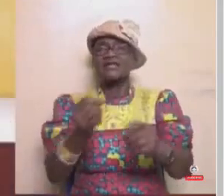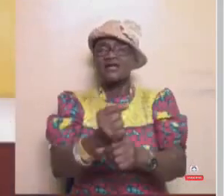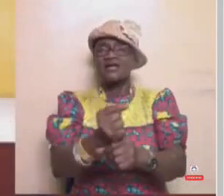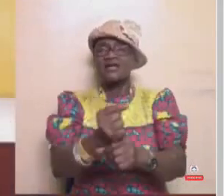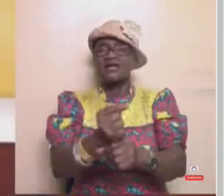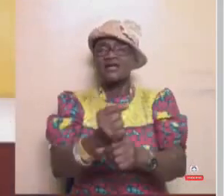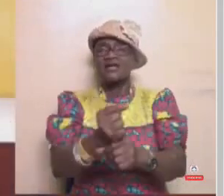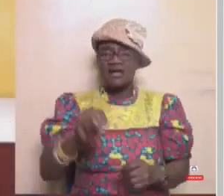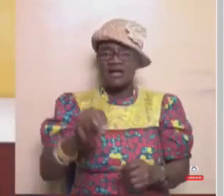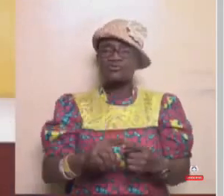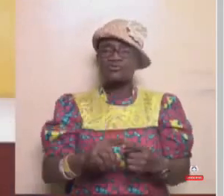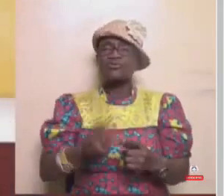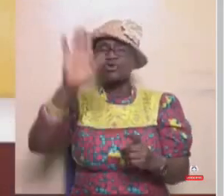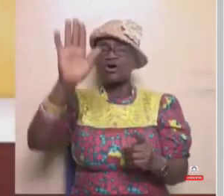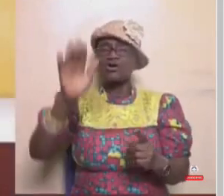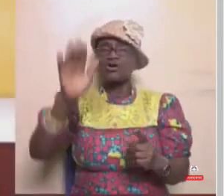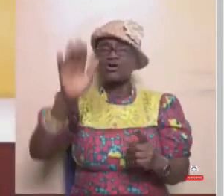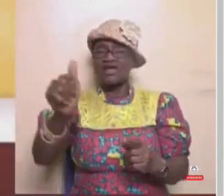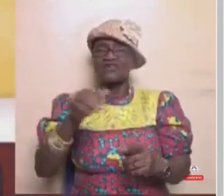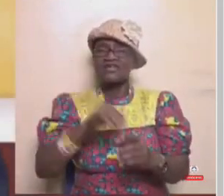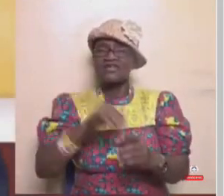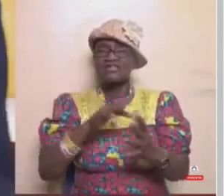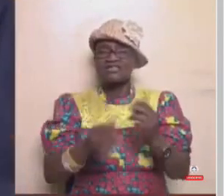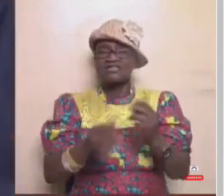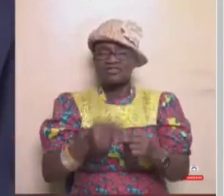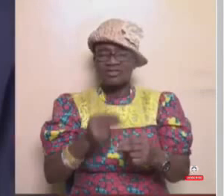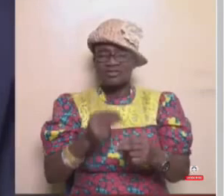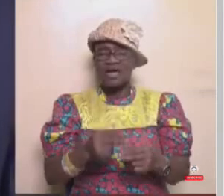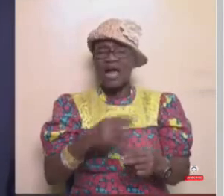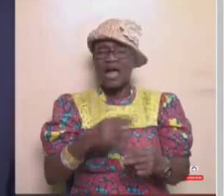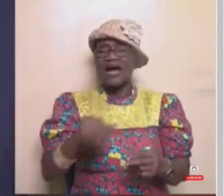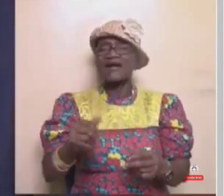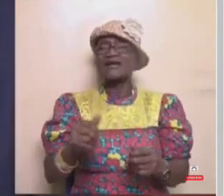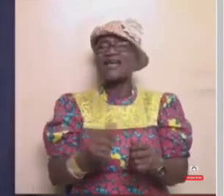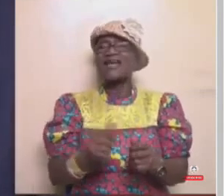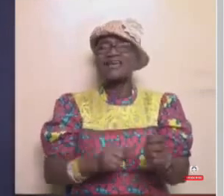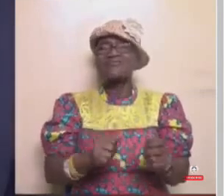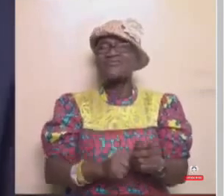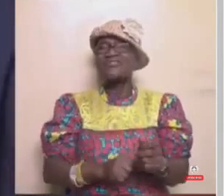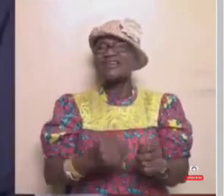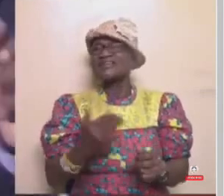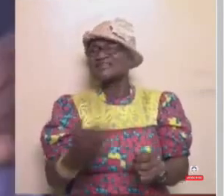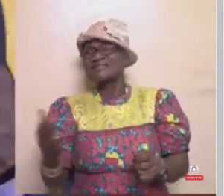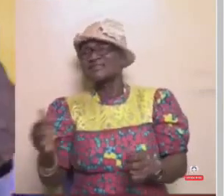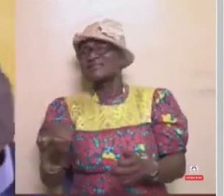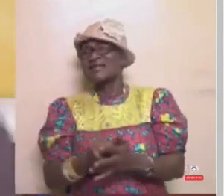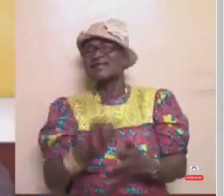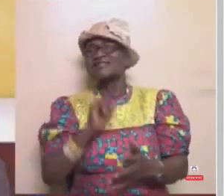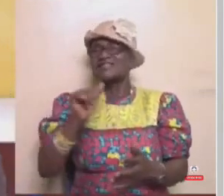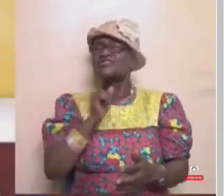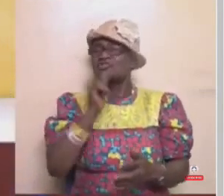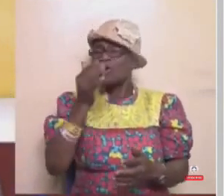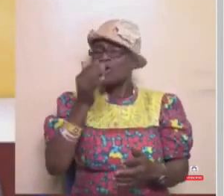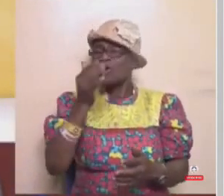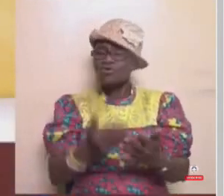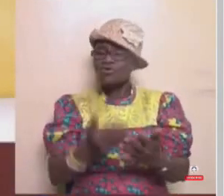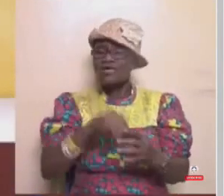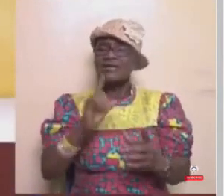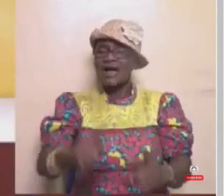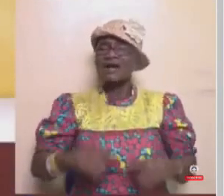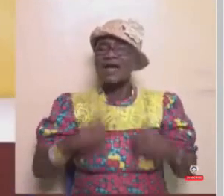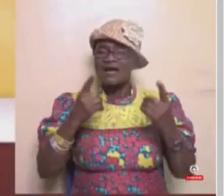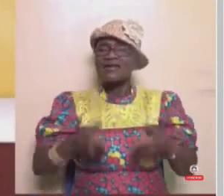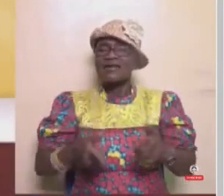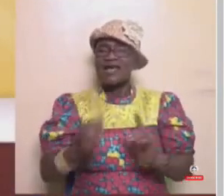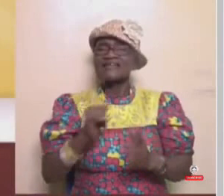them to yourself in Jesus' name. Amen. And every person situation of their life, Let it receive positive change now in the